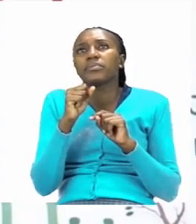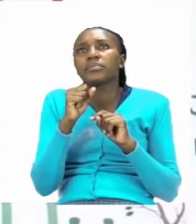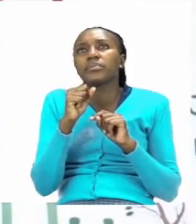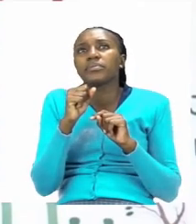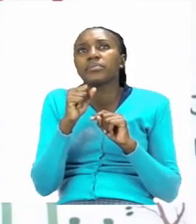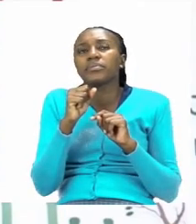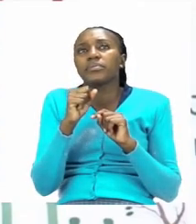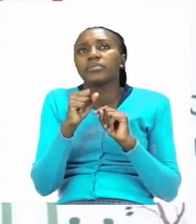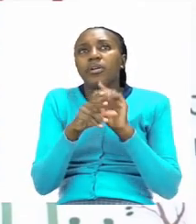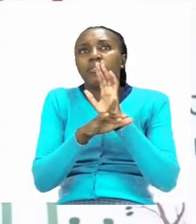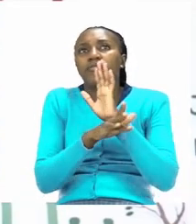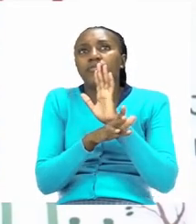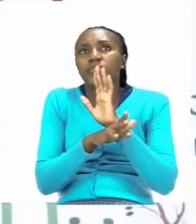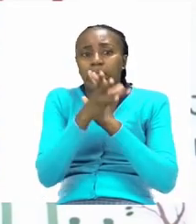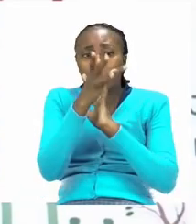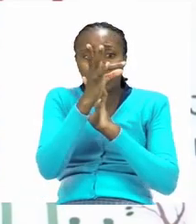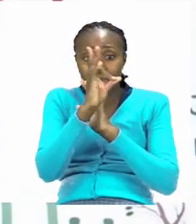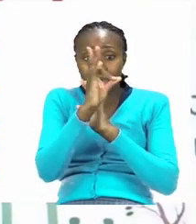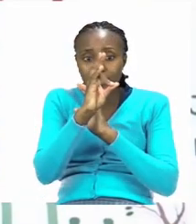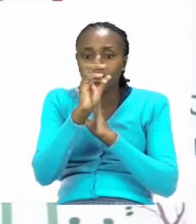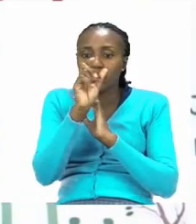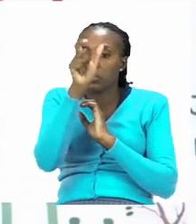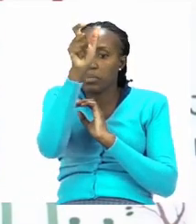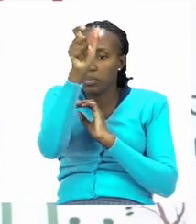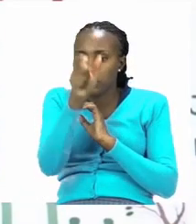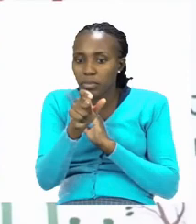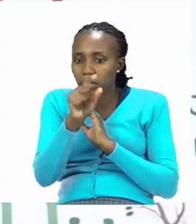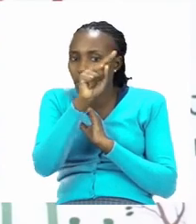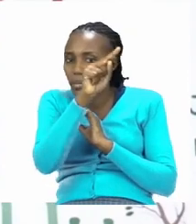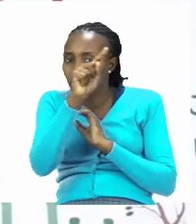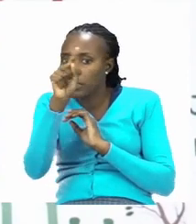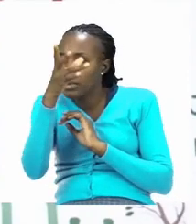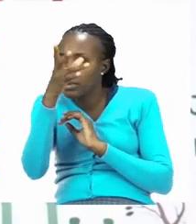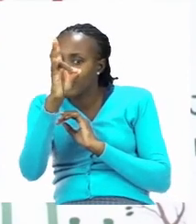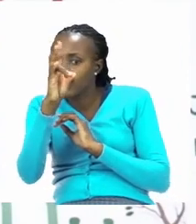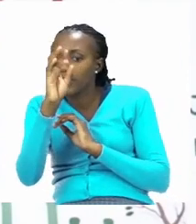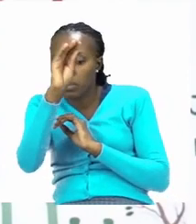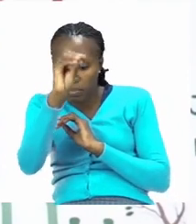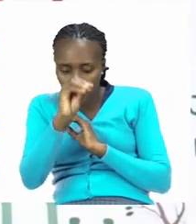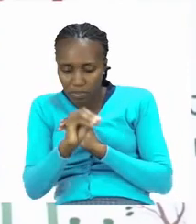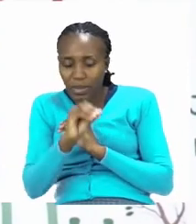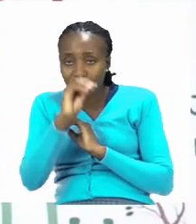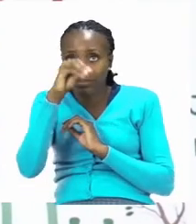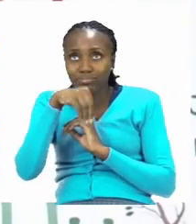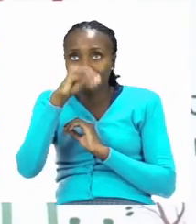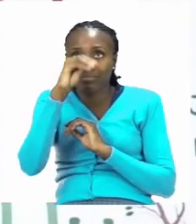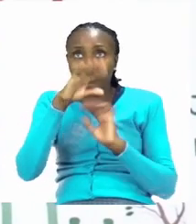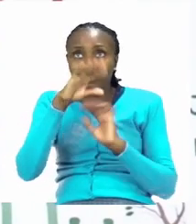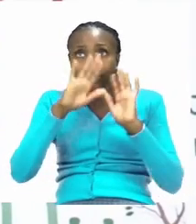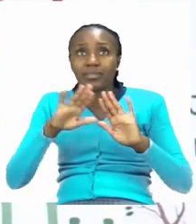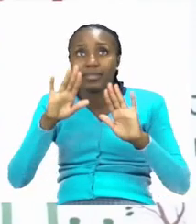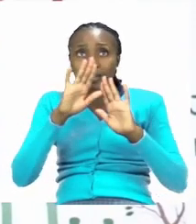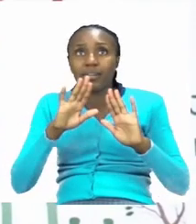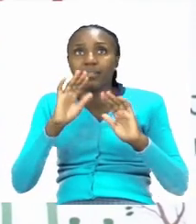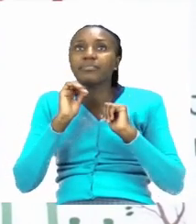made a pattern to show that all of these are peaches. There are